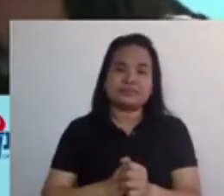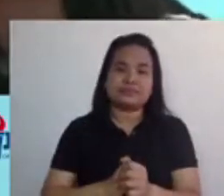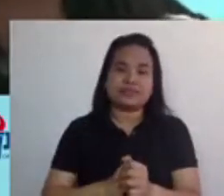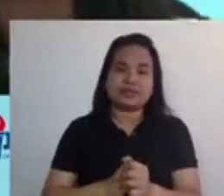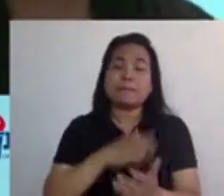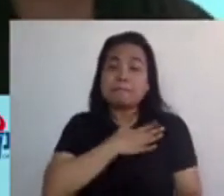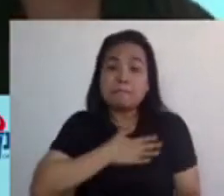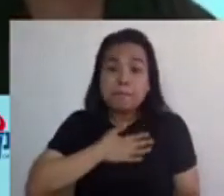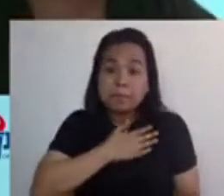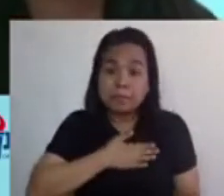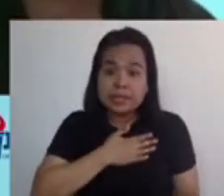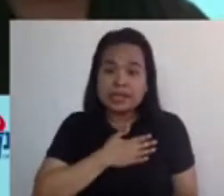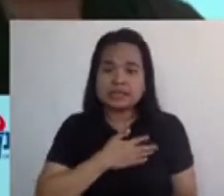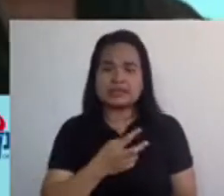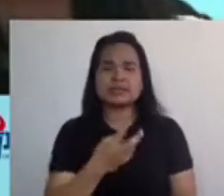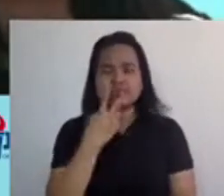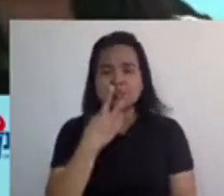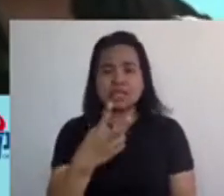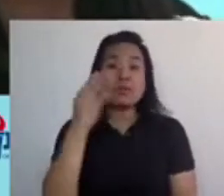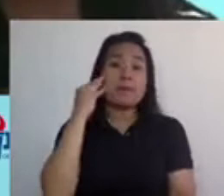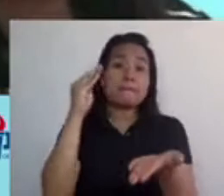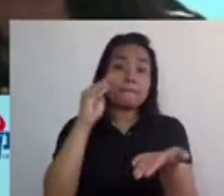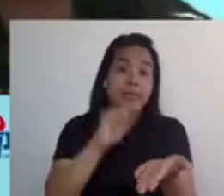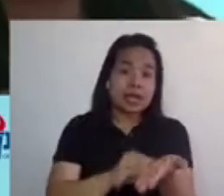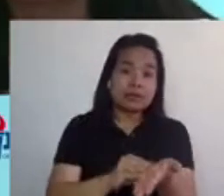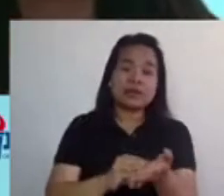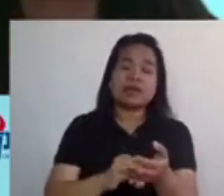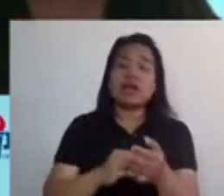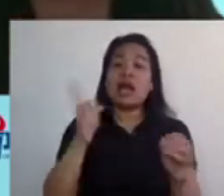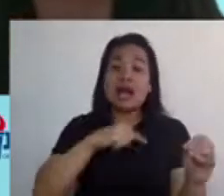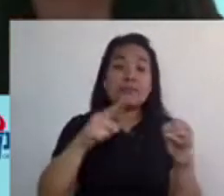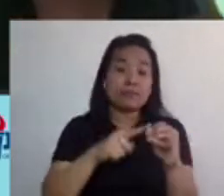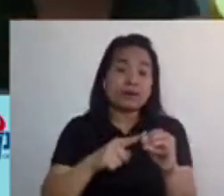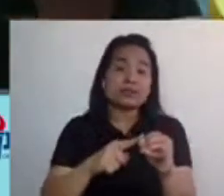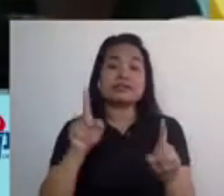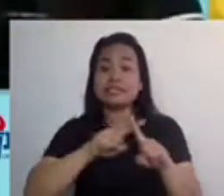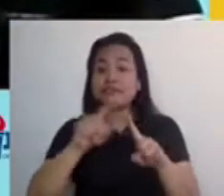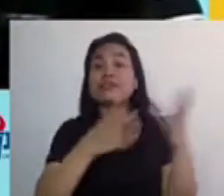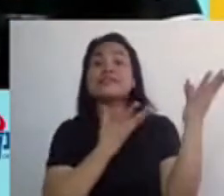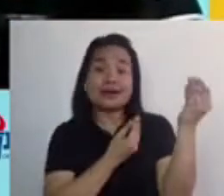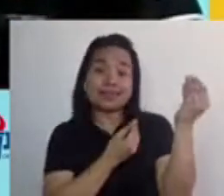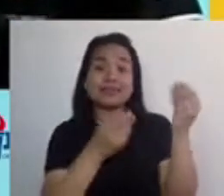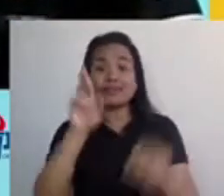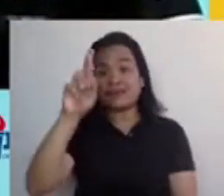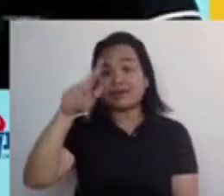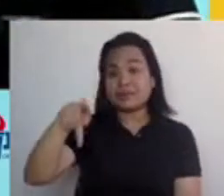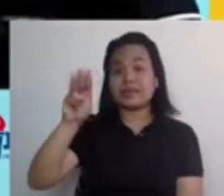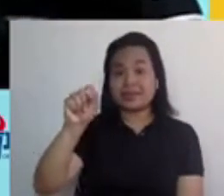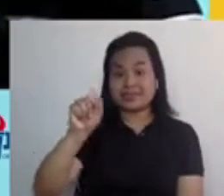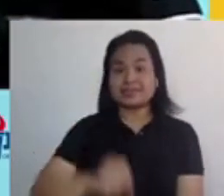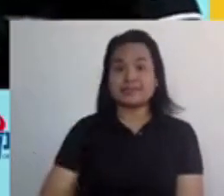memos or advisories regarding the updates on our RPMS timeline for this school year. So we are now at our